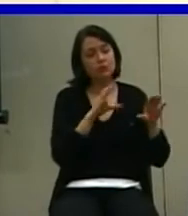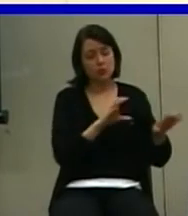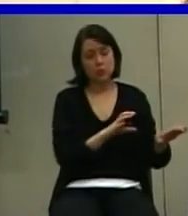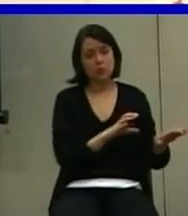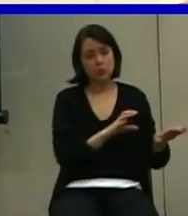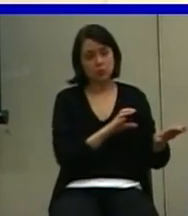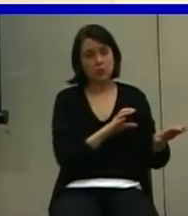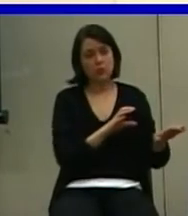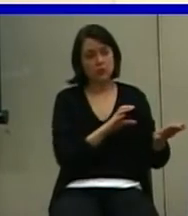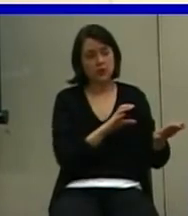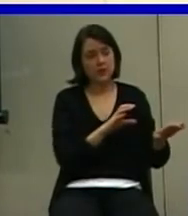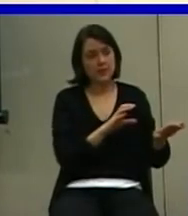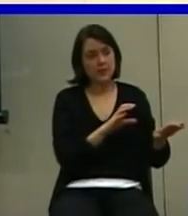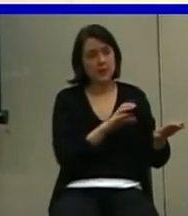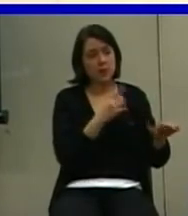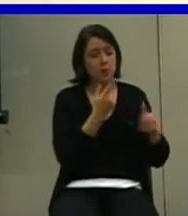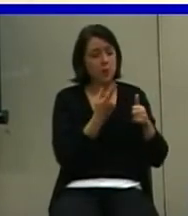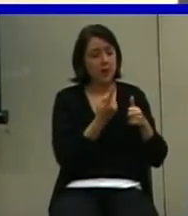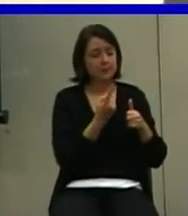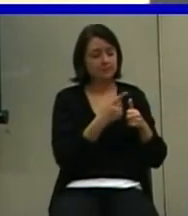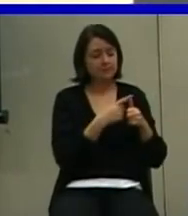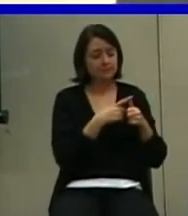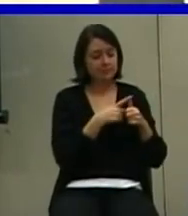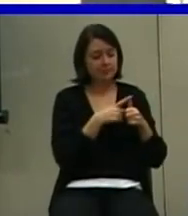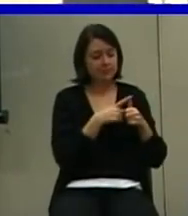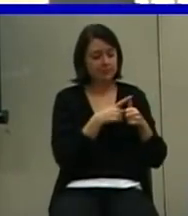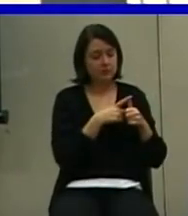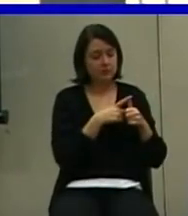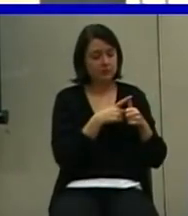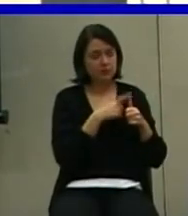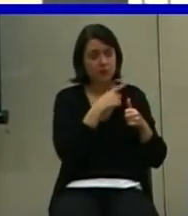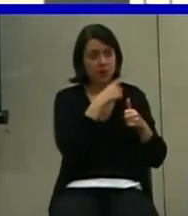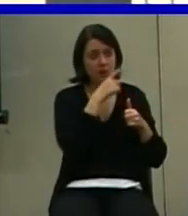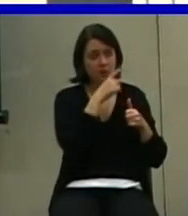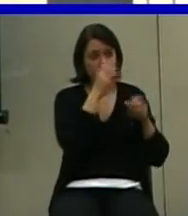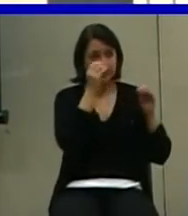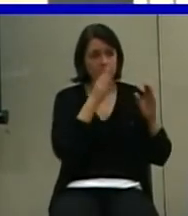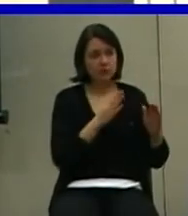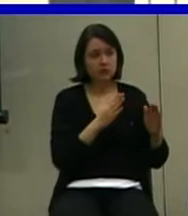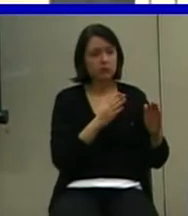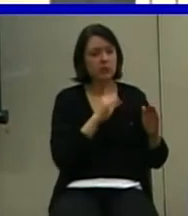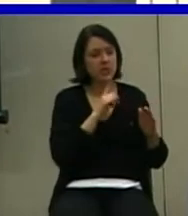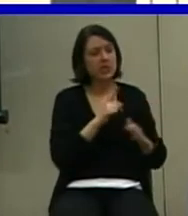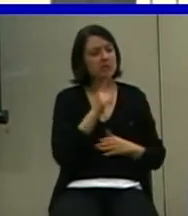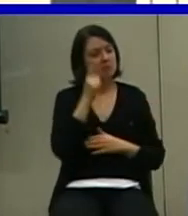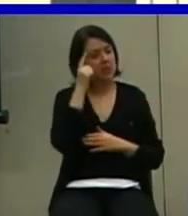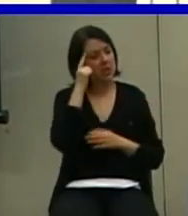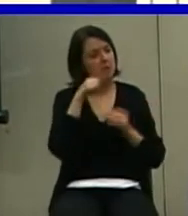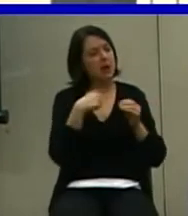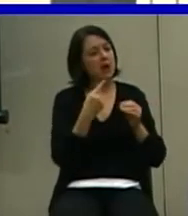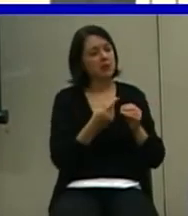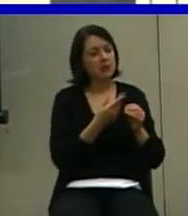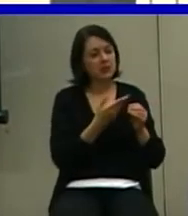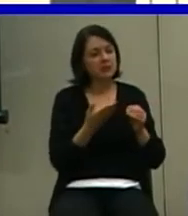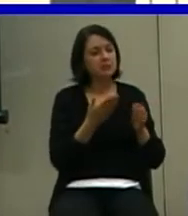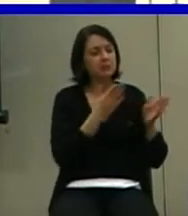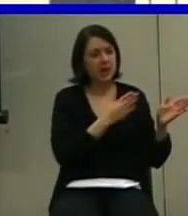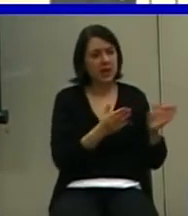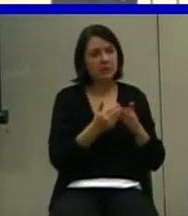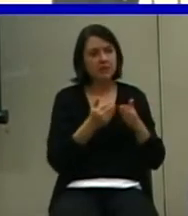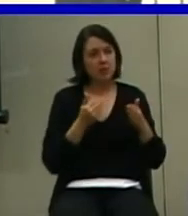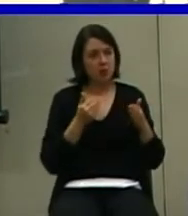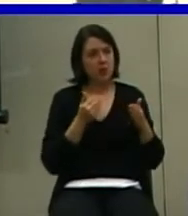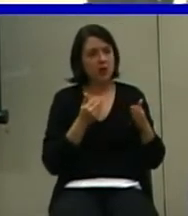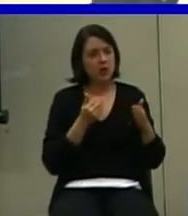do. One, they are thoughtful. They plan ahead of time.